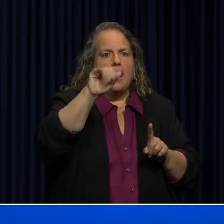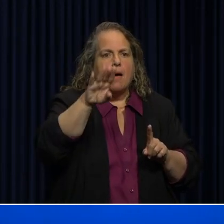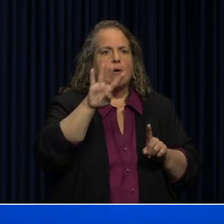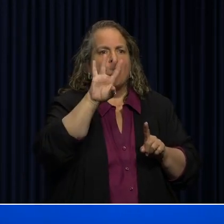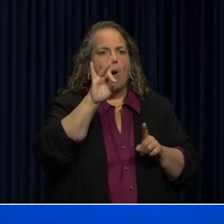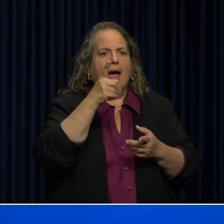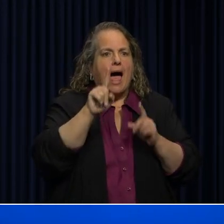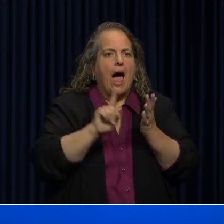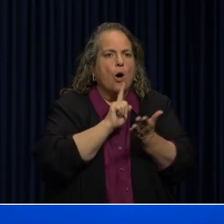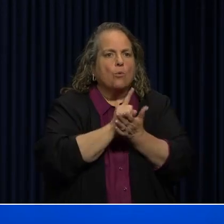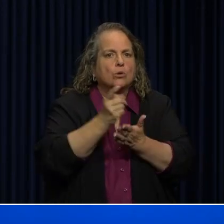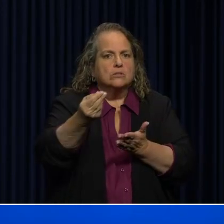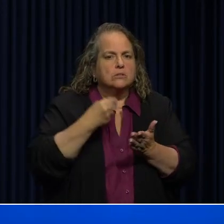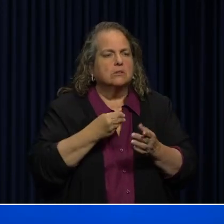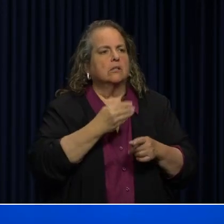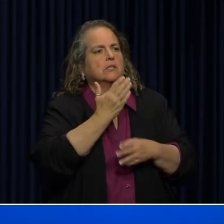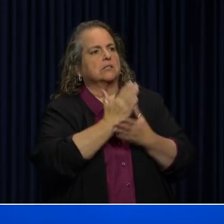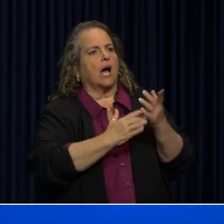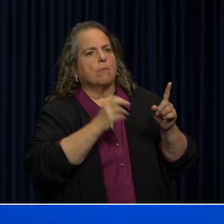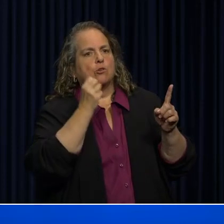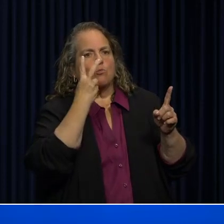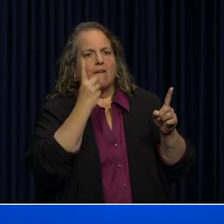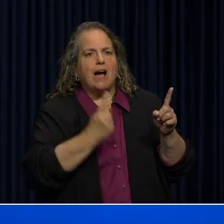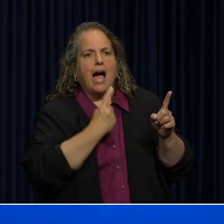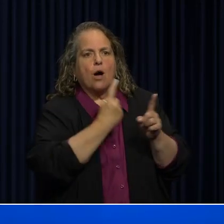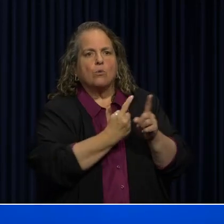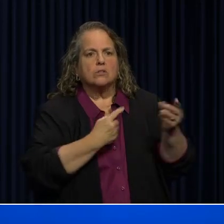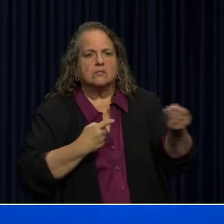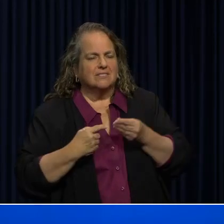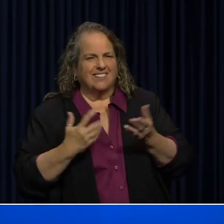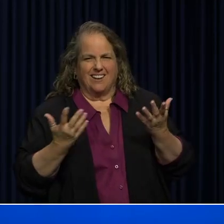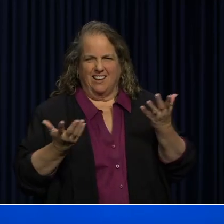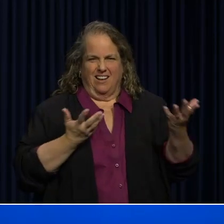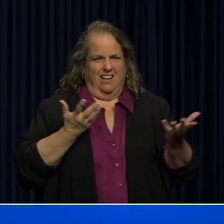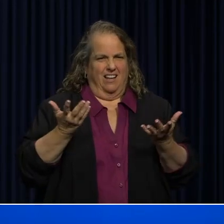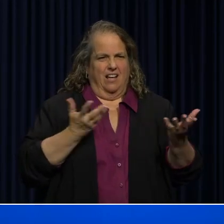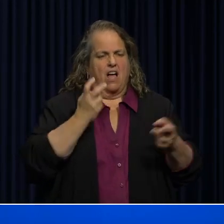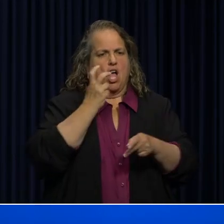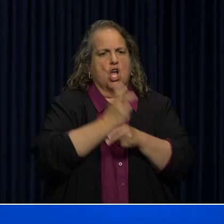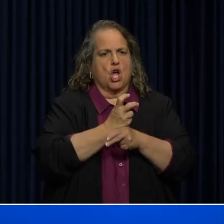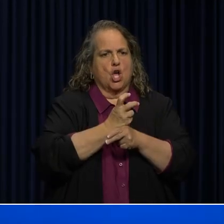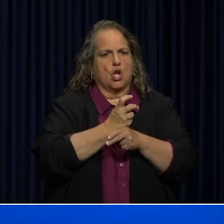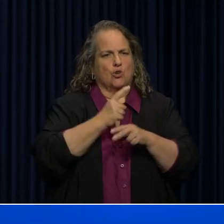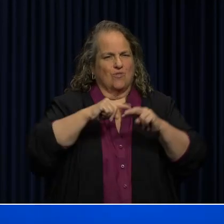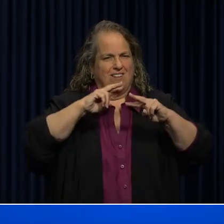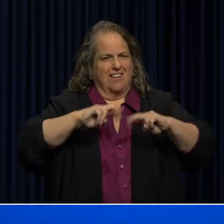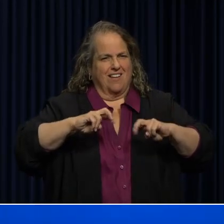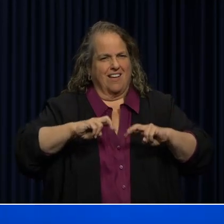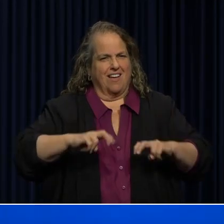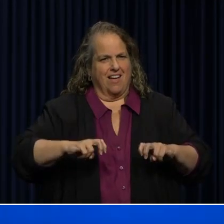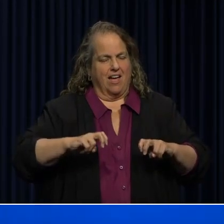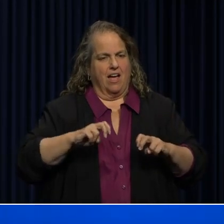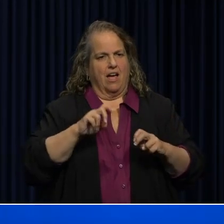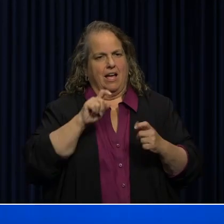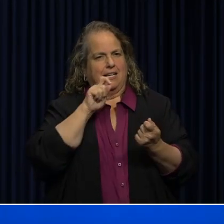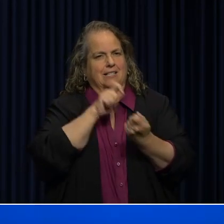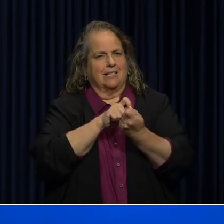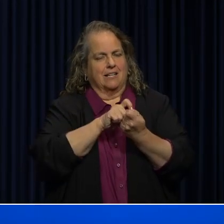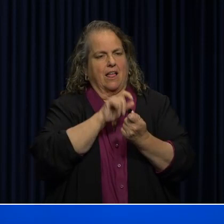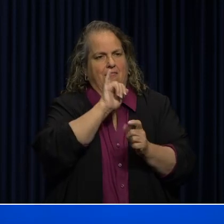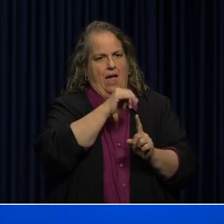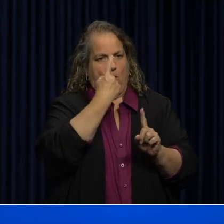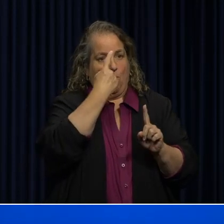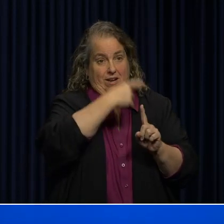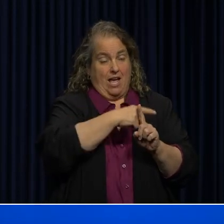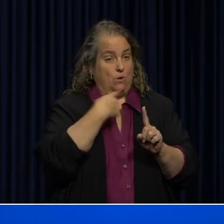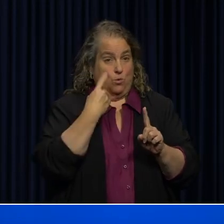labs do 12 hours. And so it's really hard for any one day to be just about that one day. So what